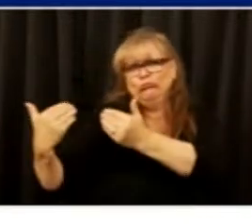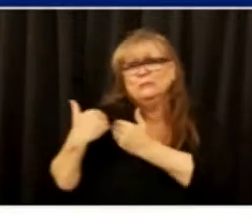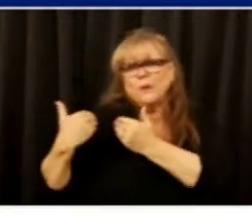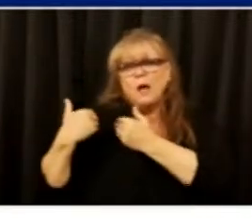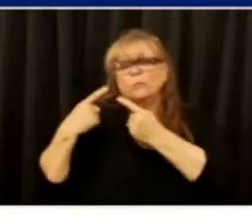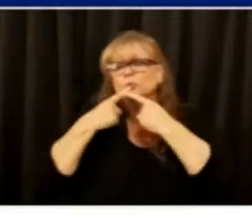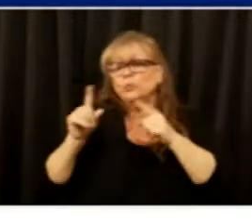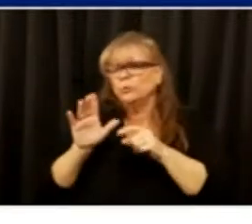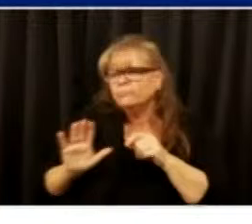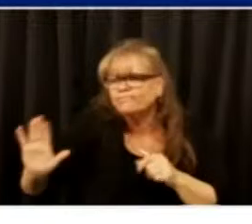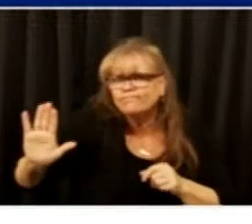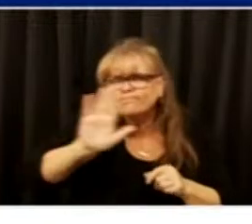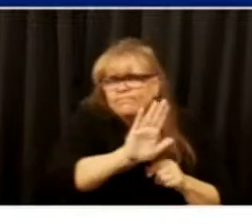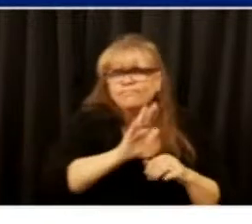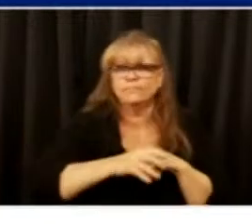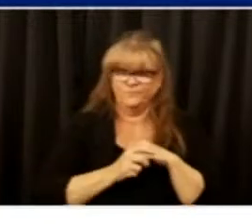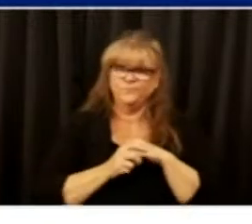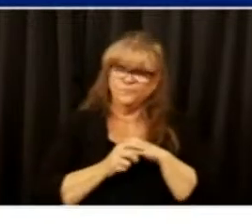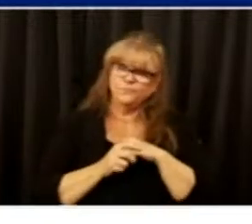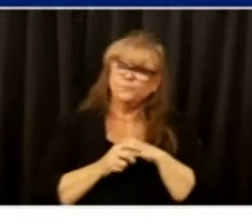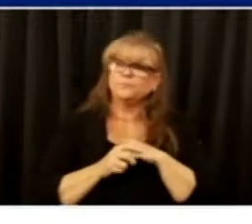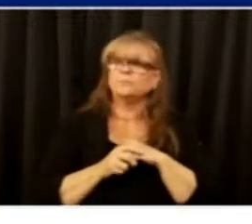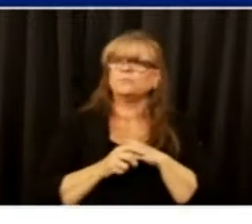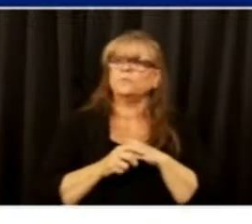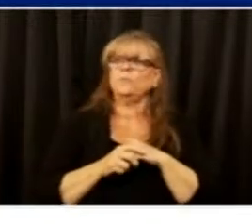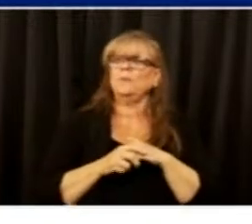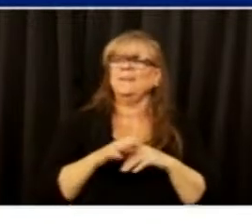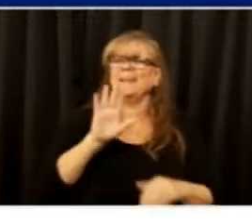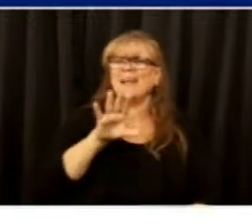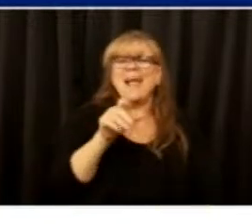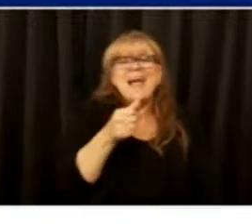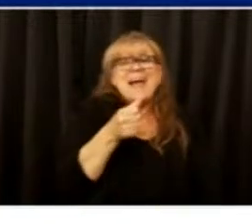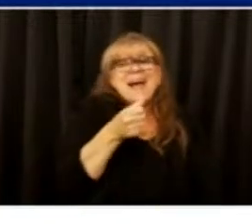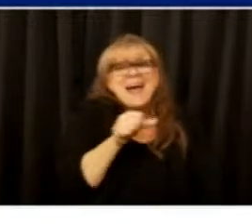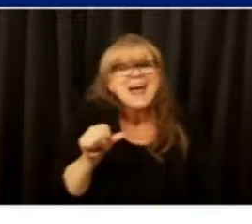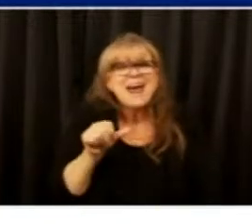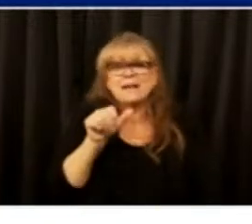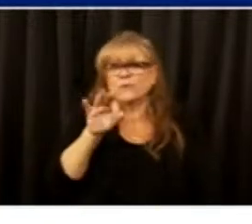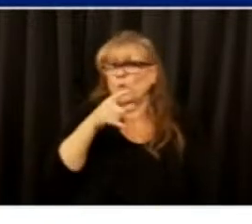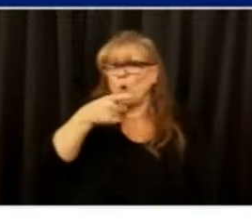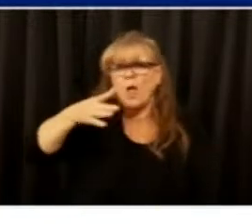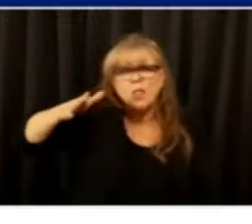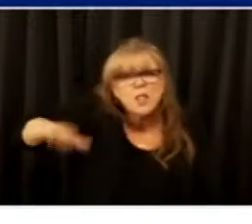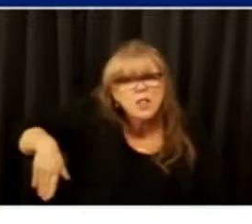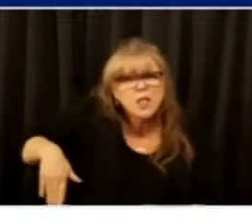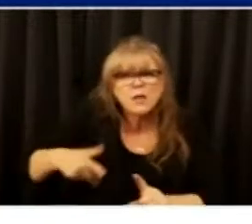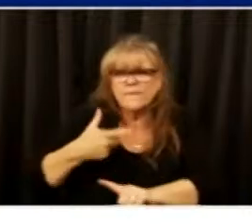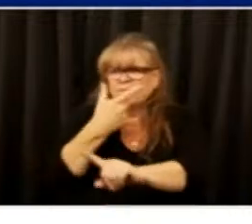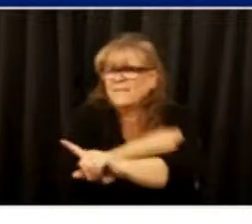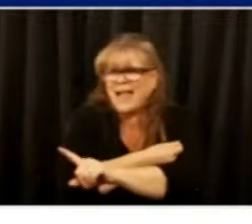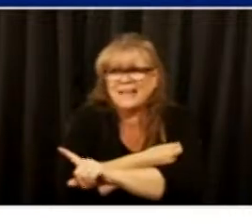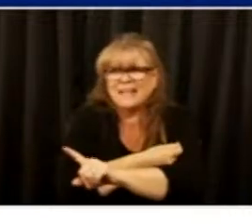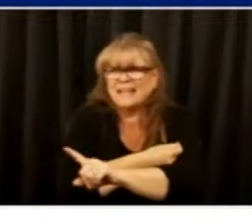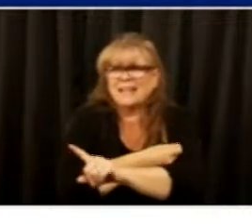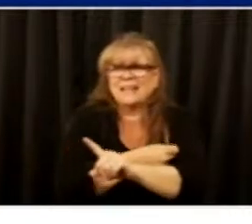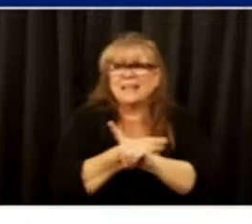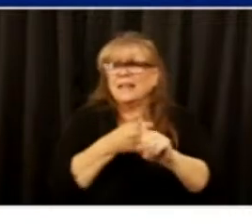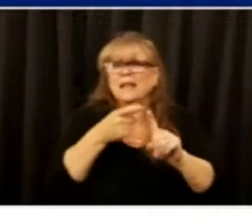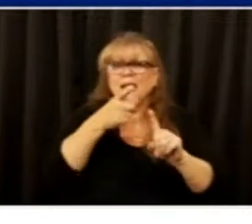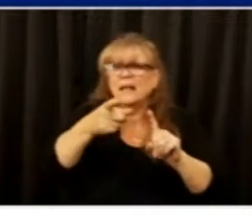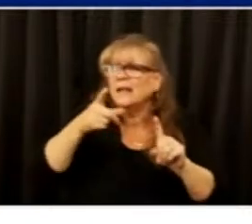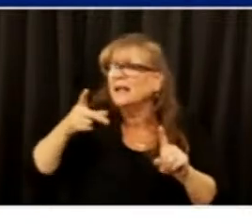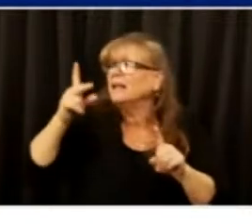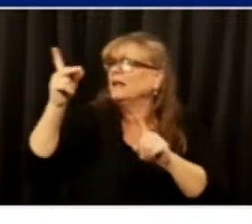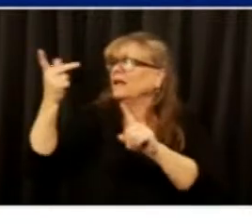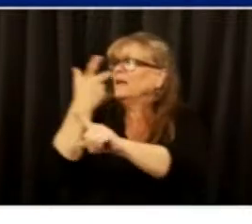Children. Every unvaccinated Coloradan, 12 and up, has a variety of opportunities to get the life-saving vaccine, protect themselves